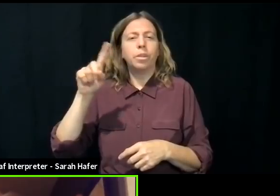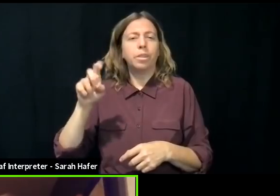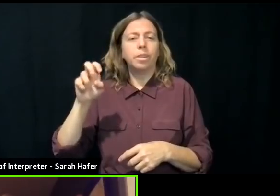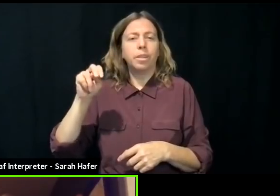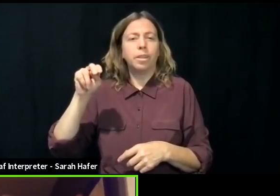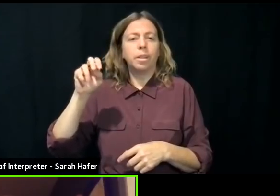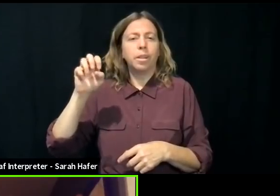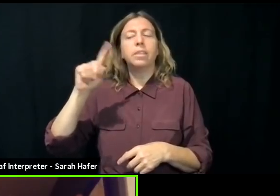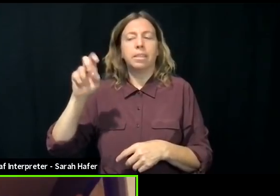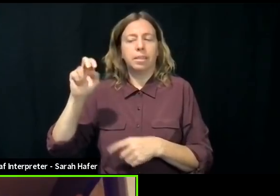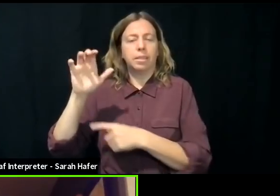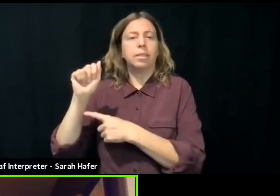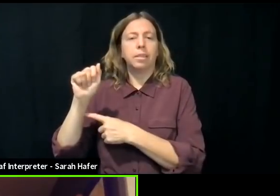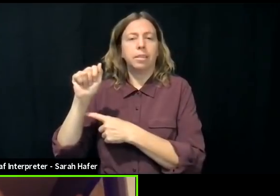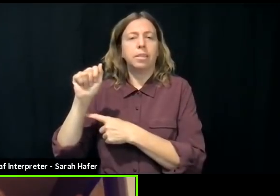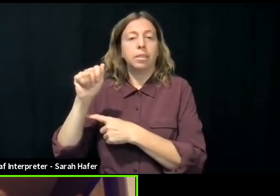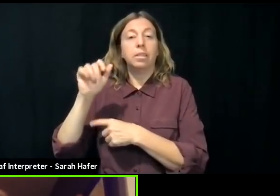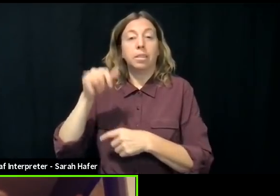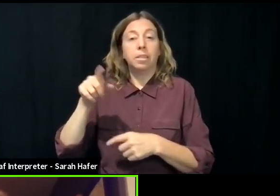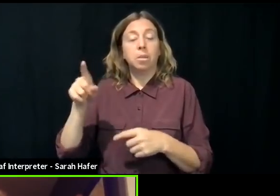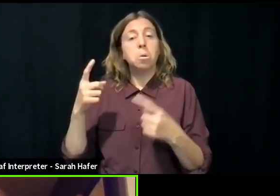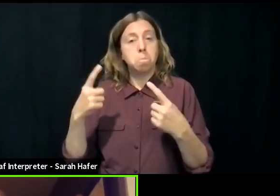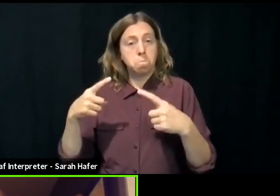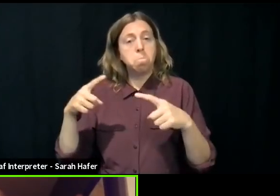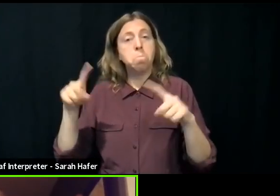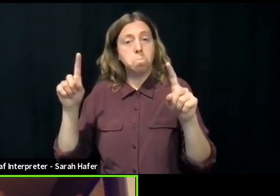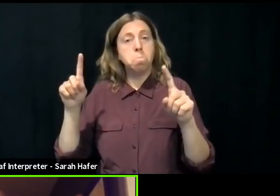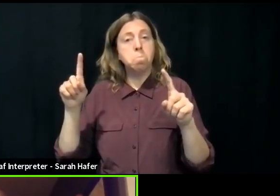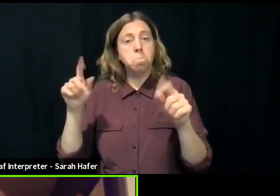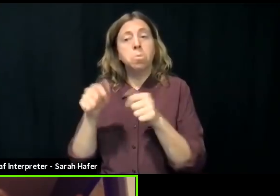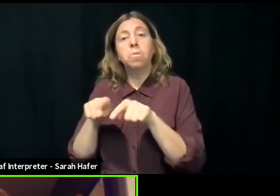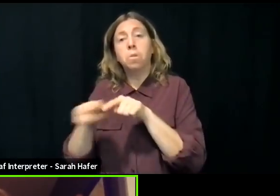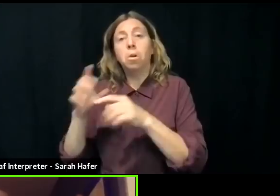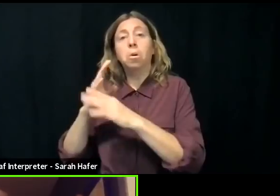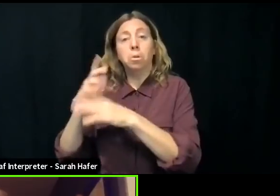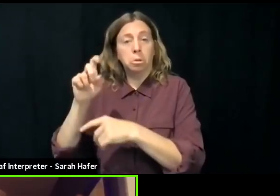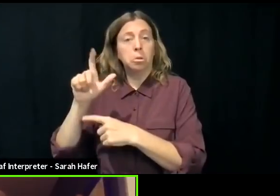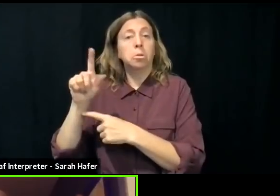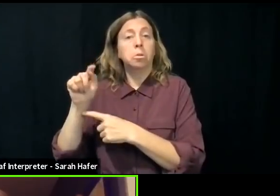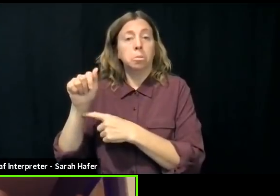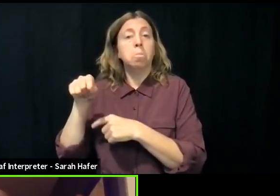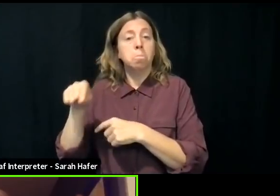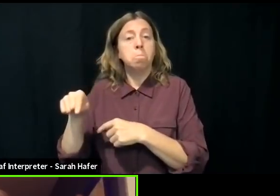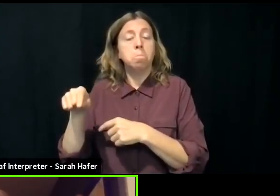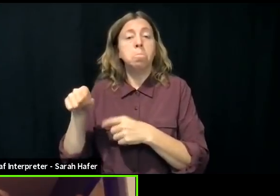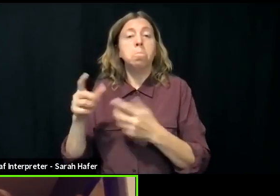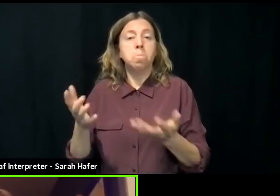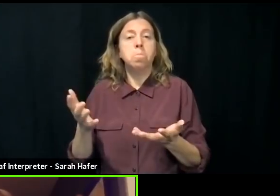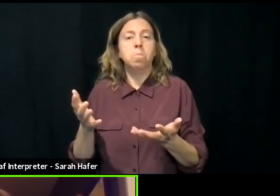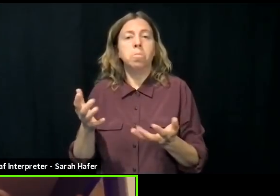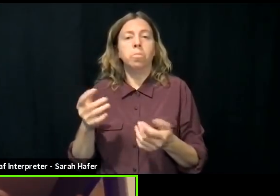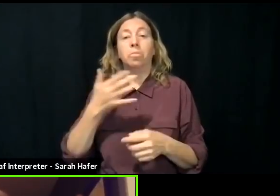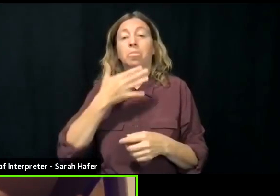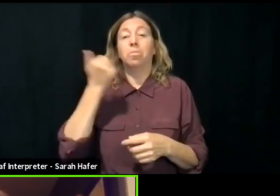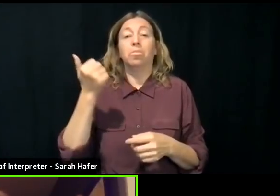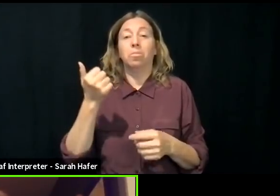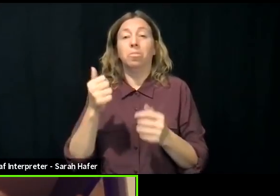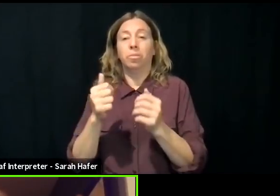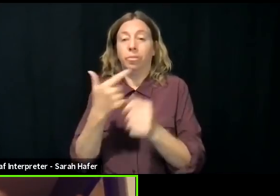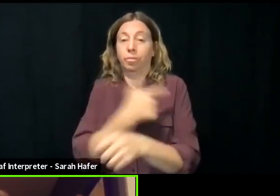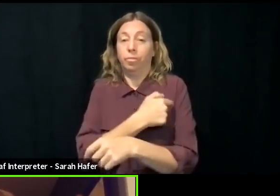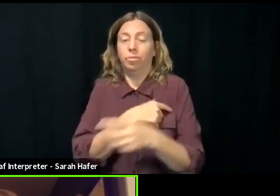effectiveness dropped off some, but still offered significant protection after two doses. we imagine the same data will come out from the Johnson &